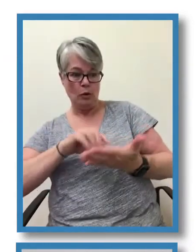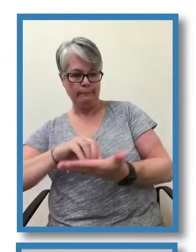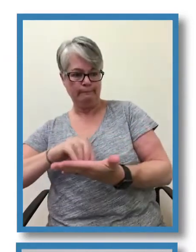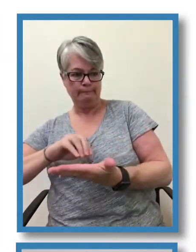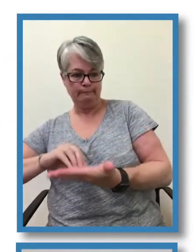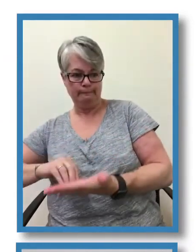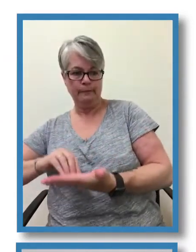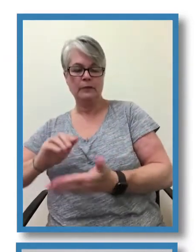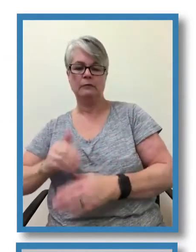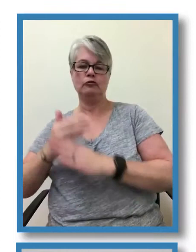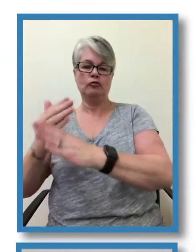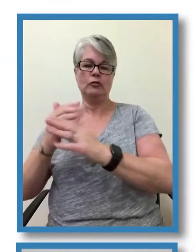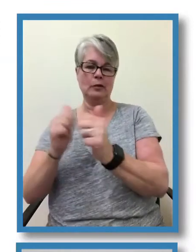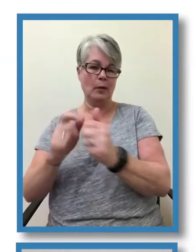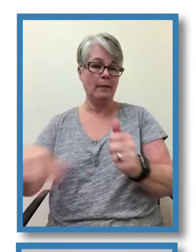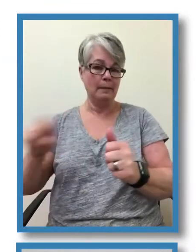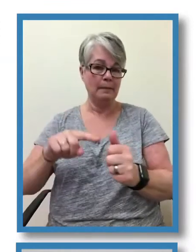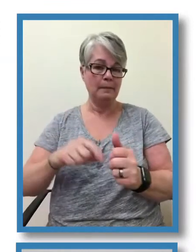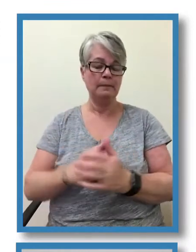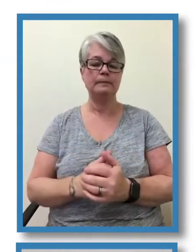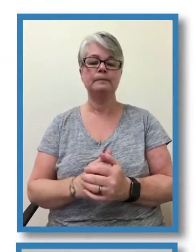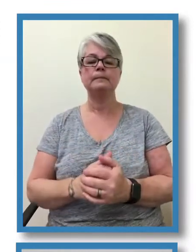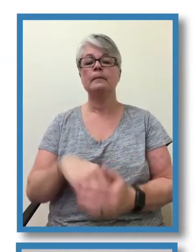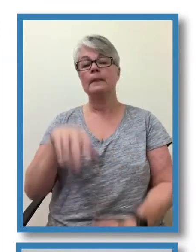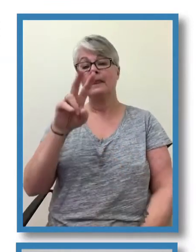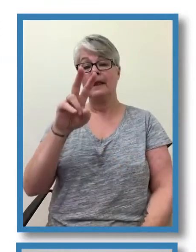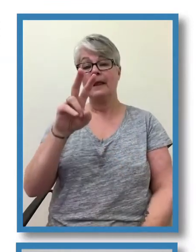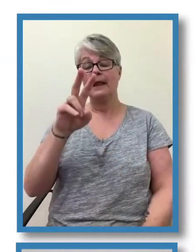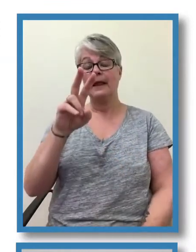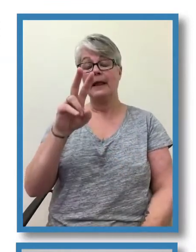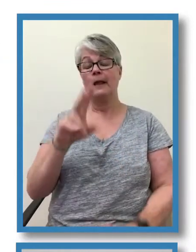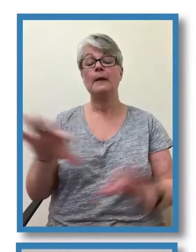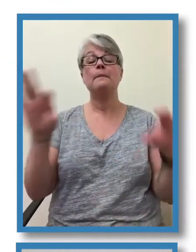We encourage people to measure their blood pressure at home if they can.